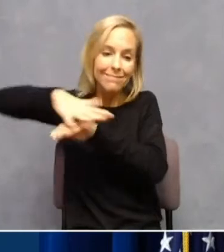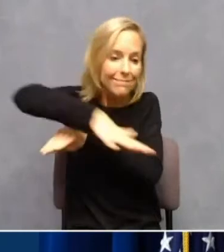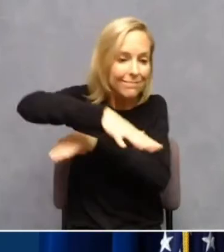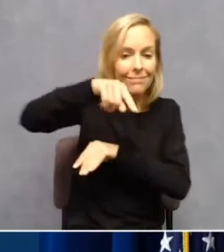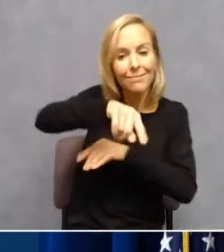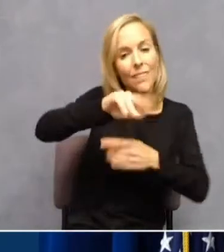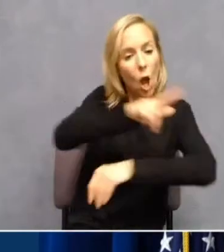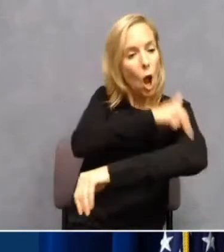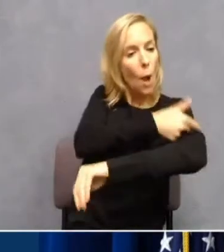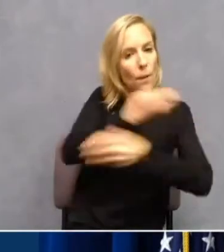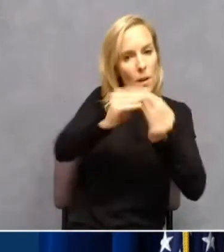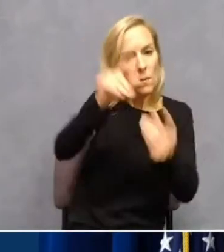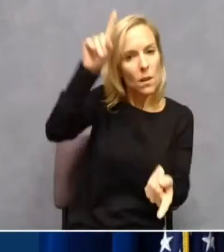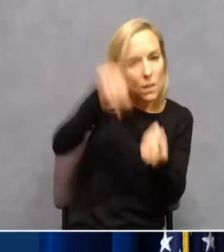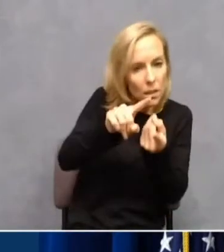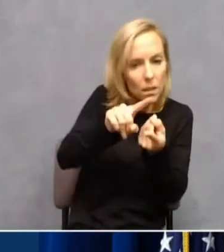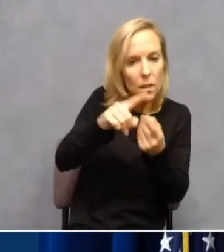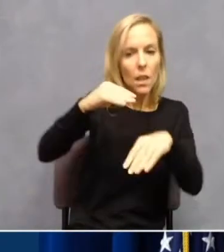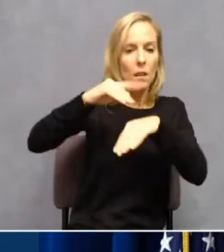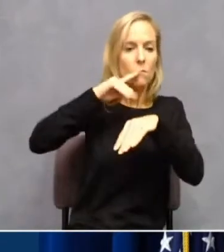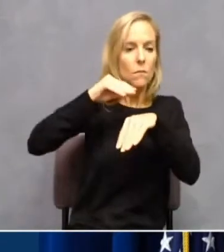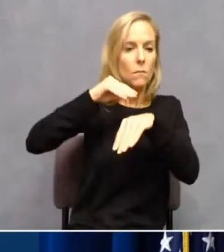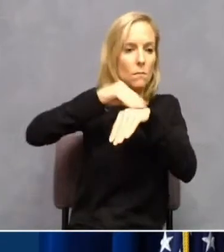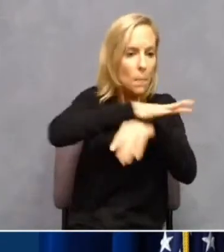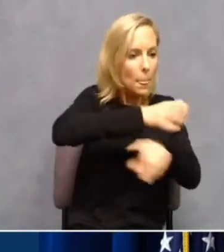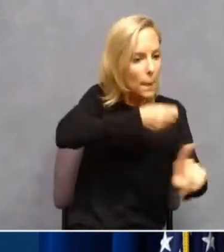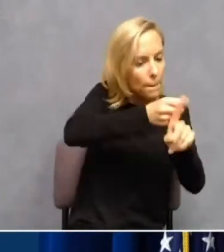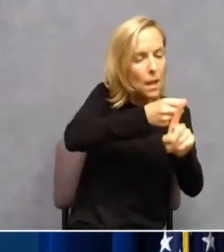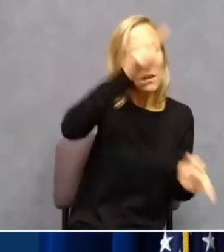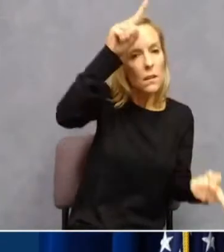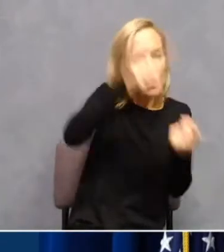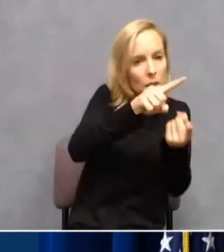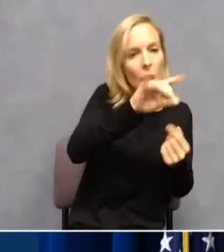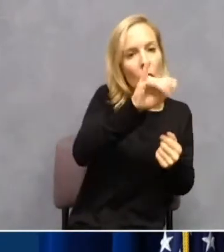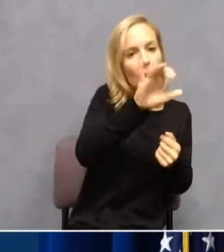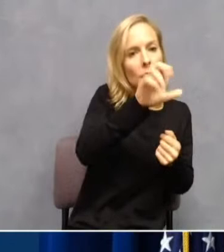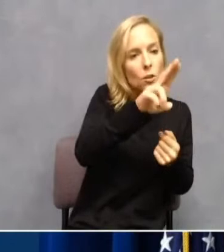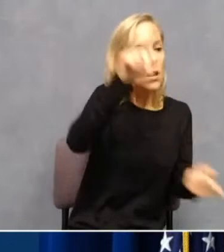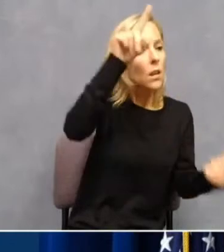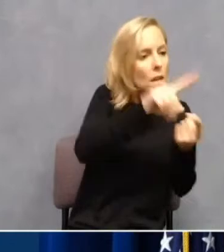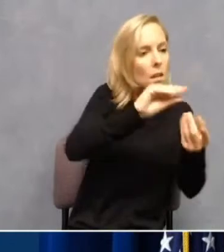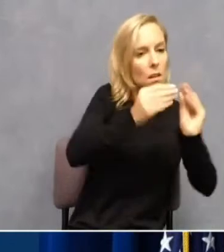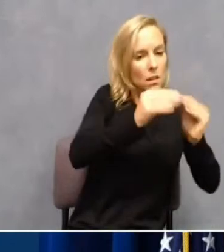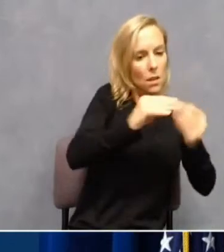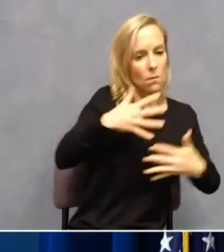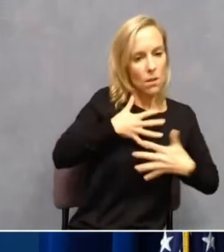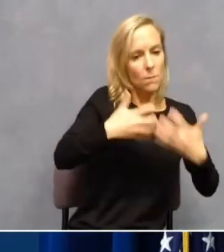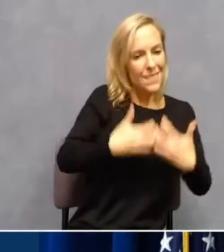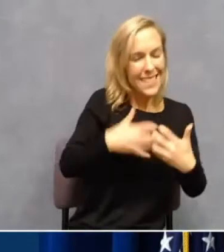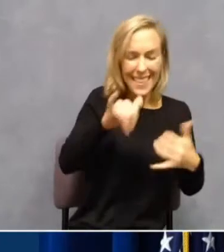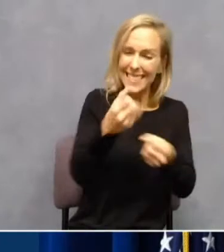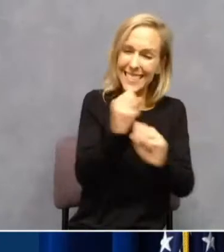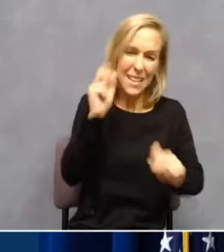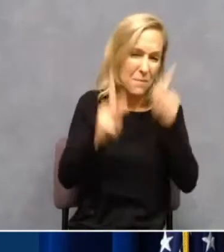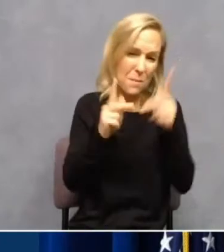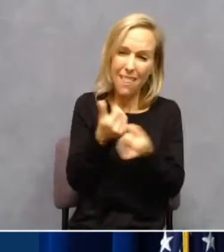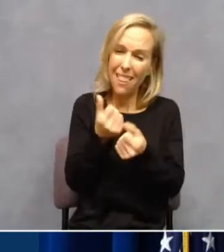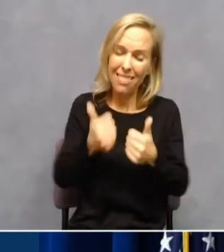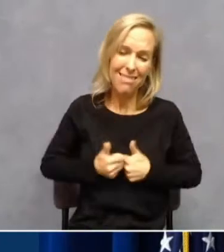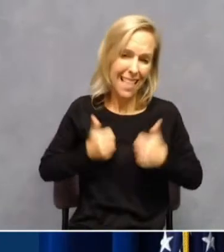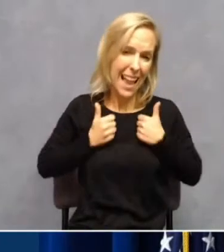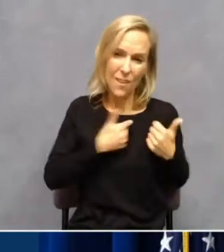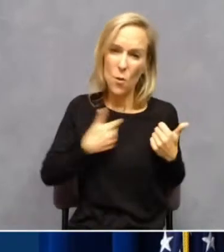numbers, which knocks down the ventilator numbers, which saves people's lives. I know we can do it, and I know we will